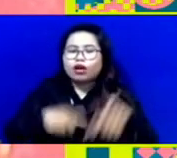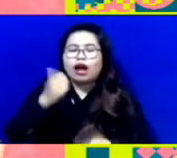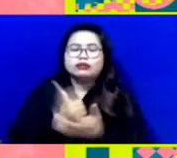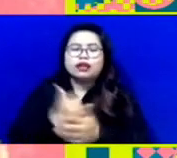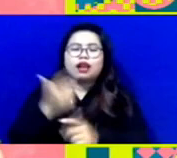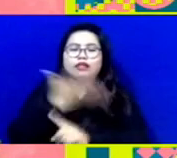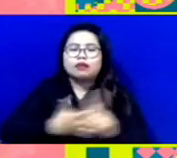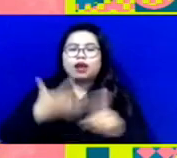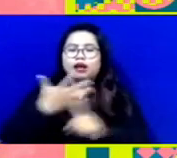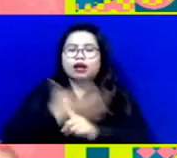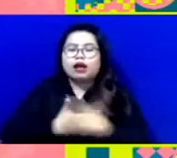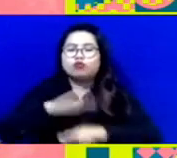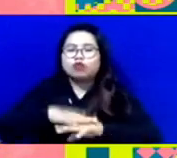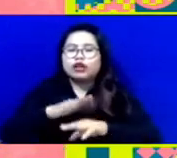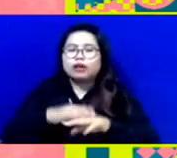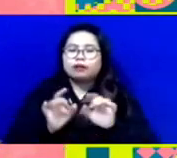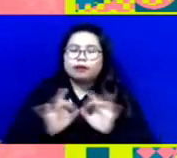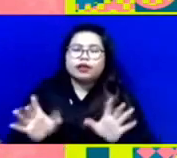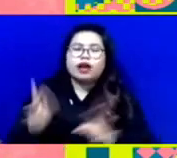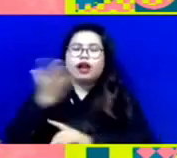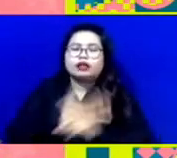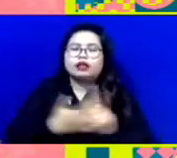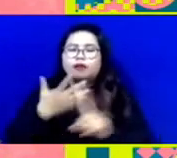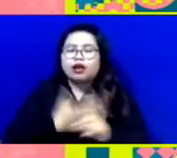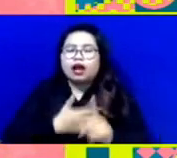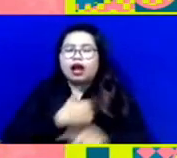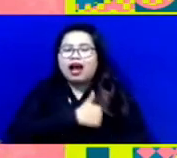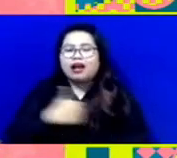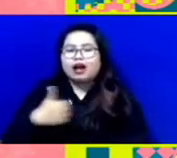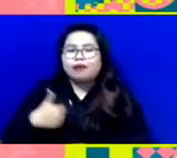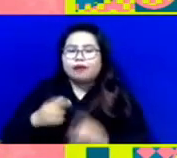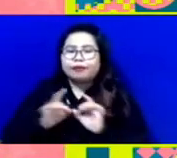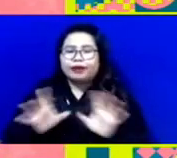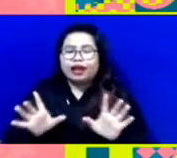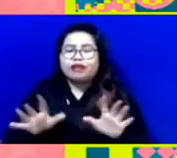they can have the same values? So